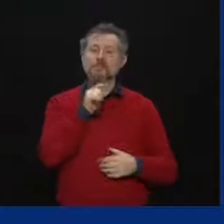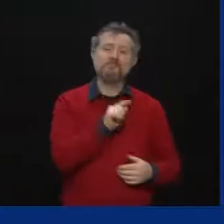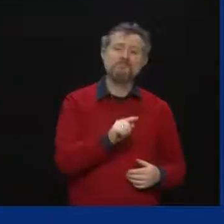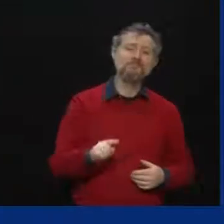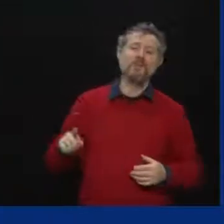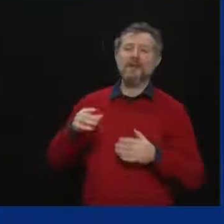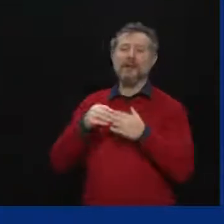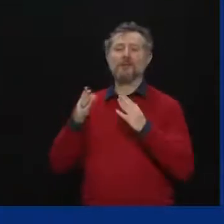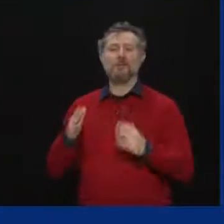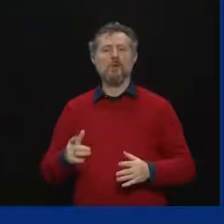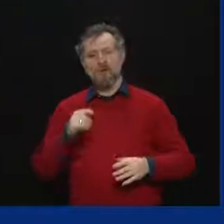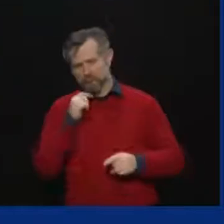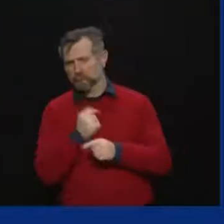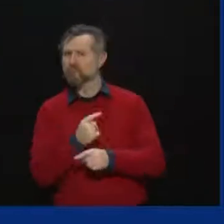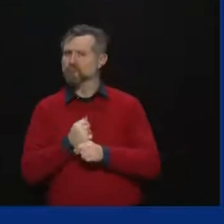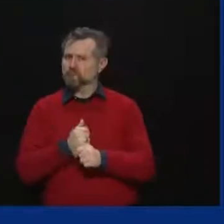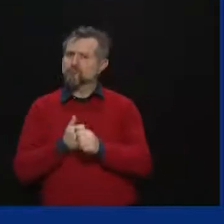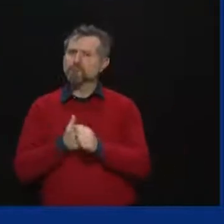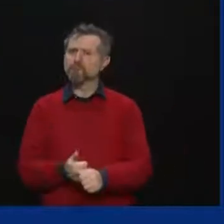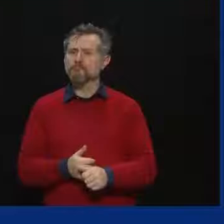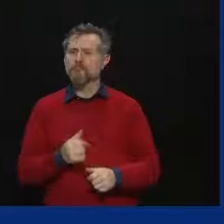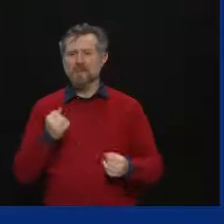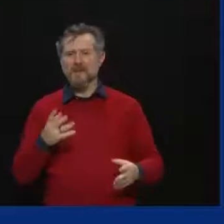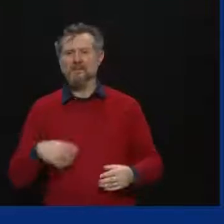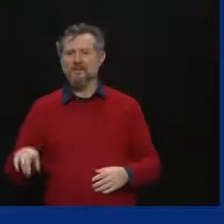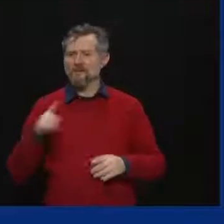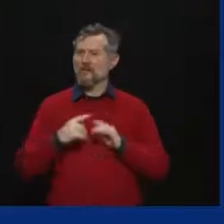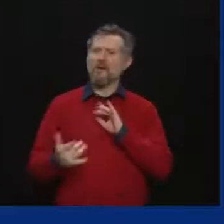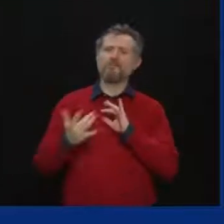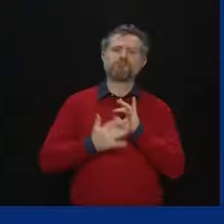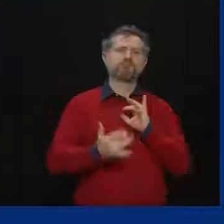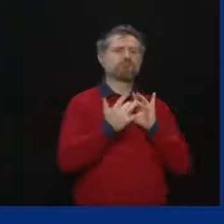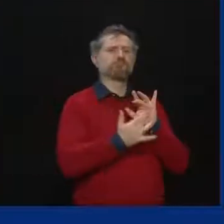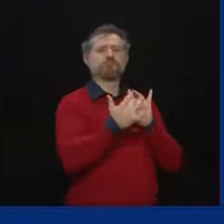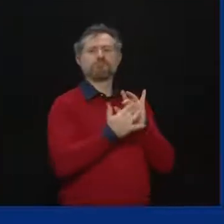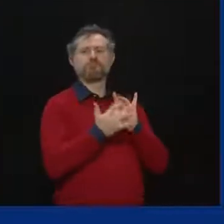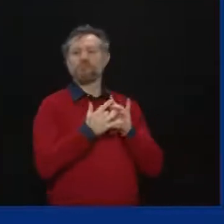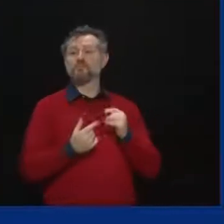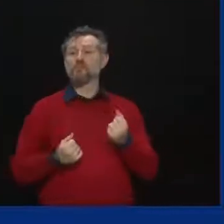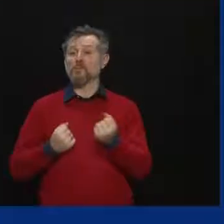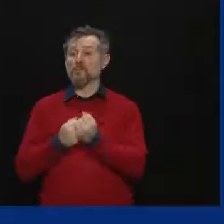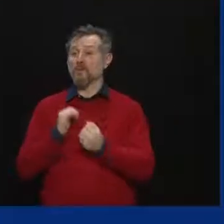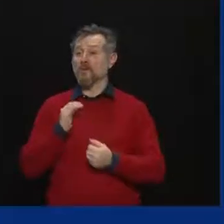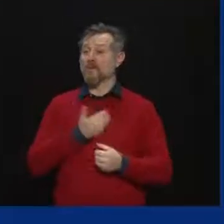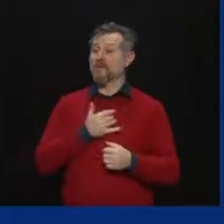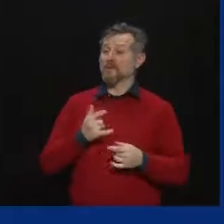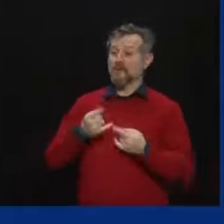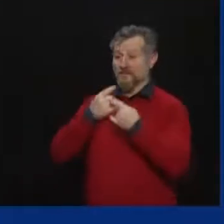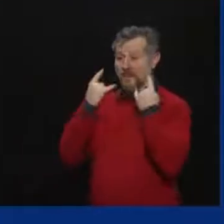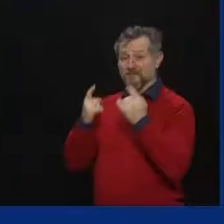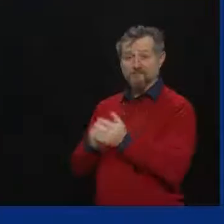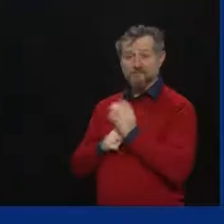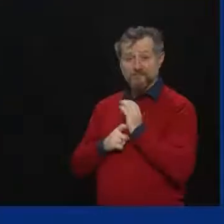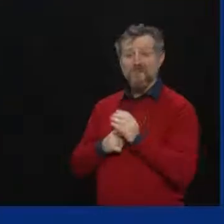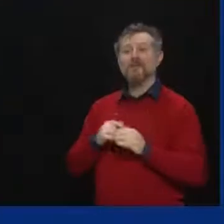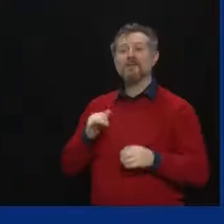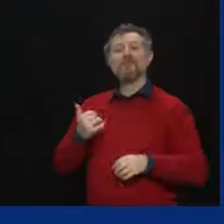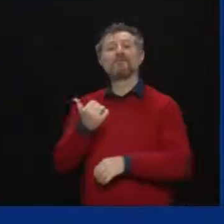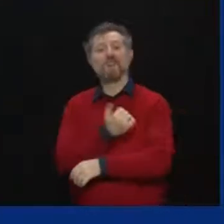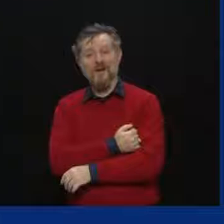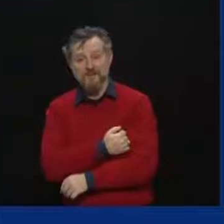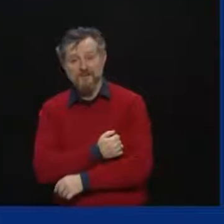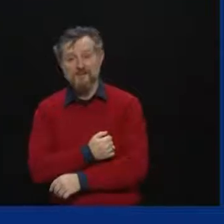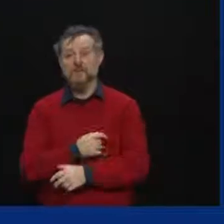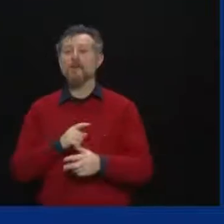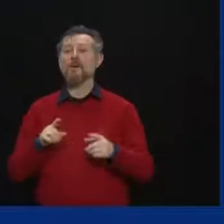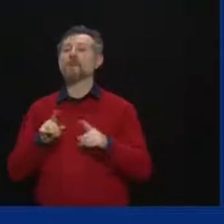doing the right thing, but I also have heard from a number of them that while they support what we're doing with masks and vaccinations, they also